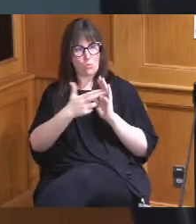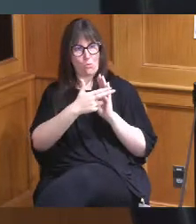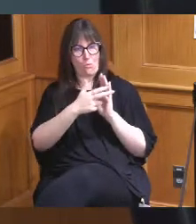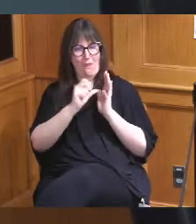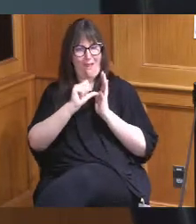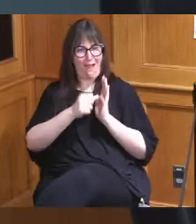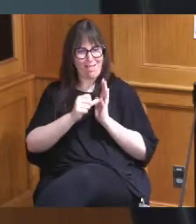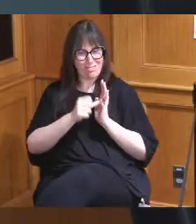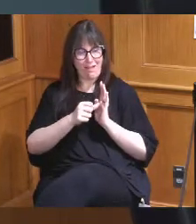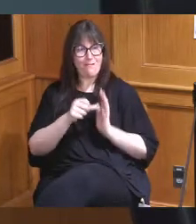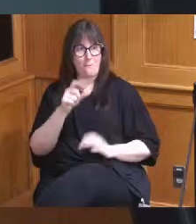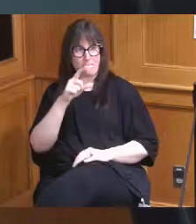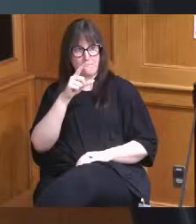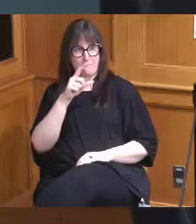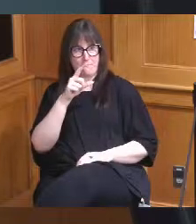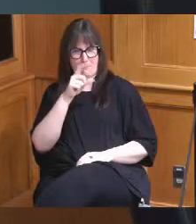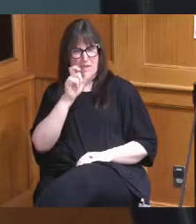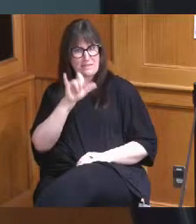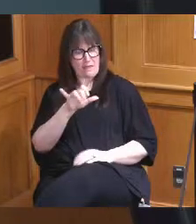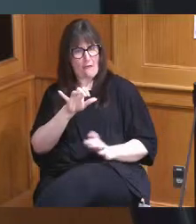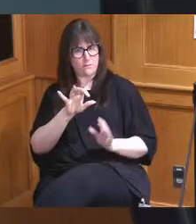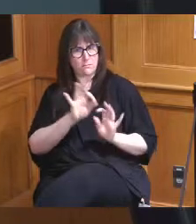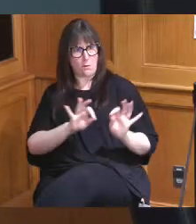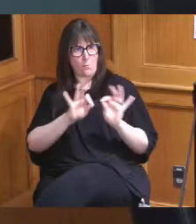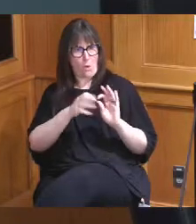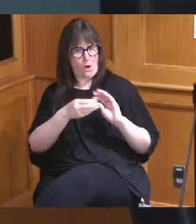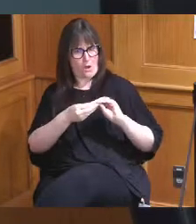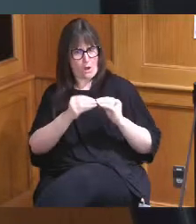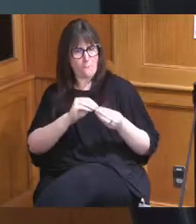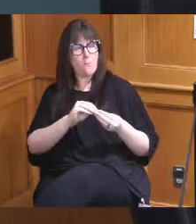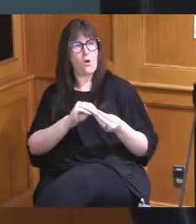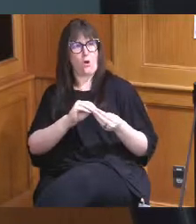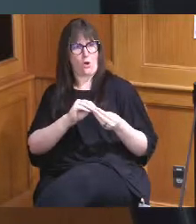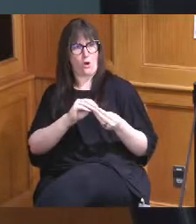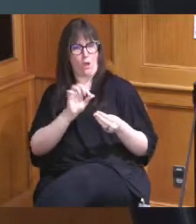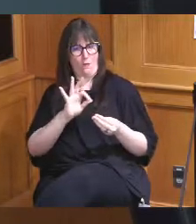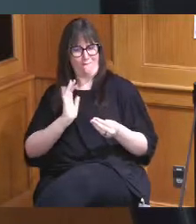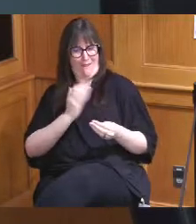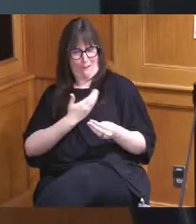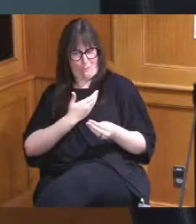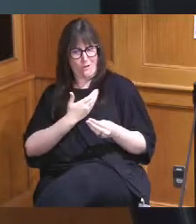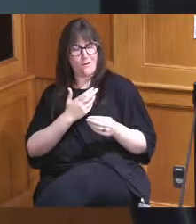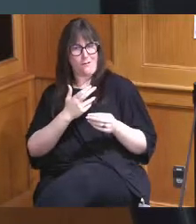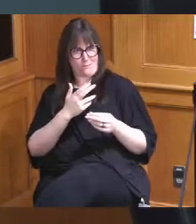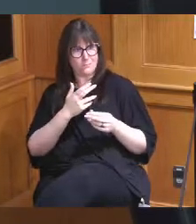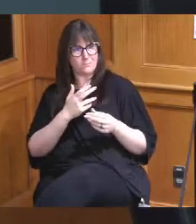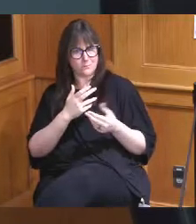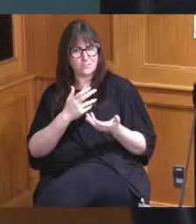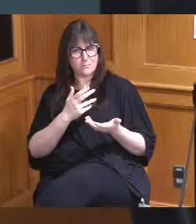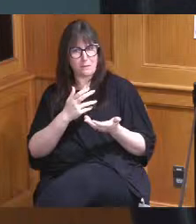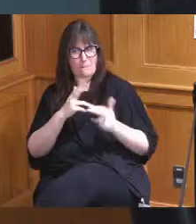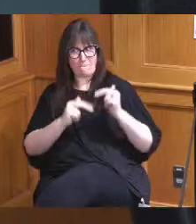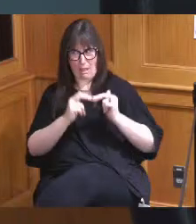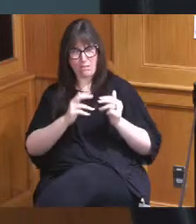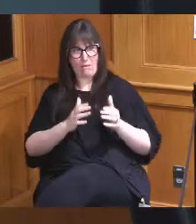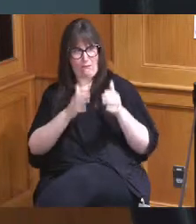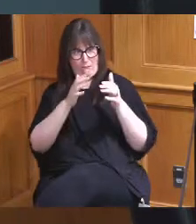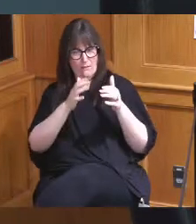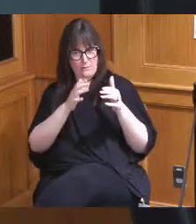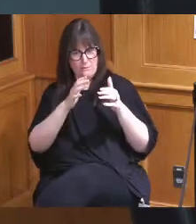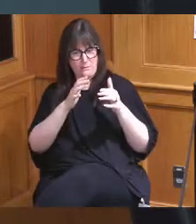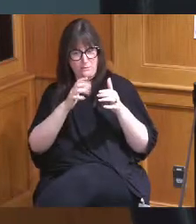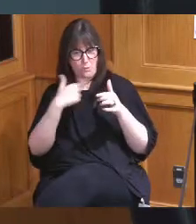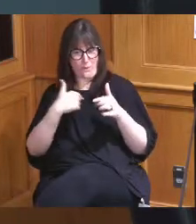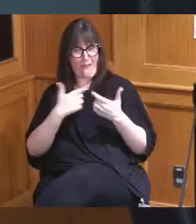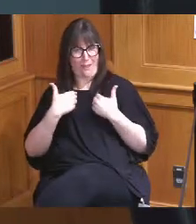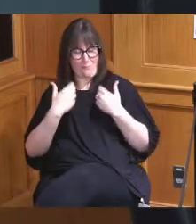highlight that because, and that's significant, a significant portion of our campus is in this geography